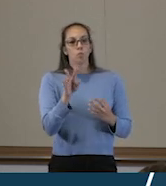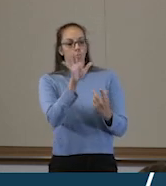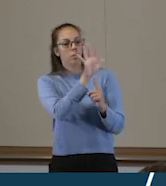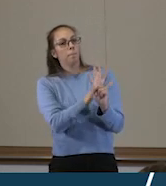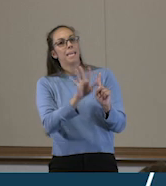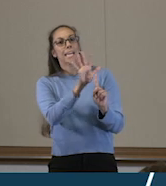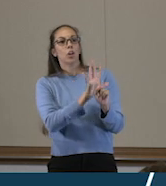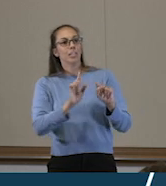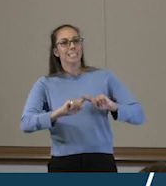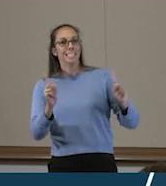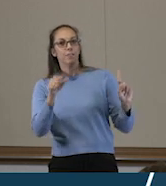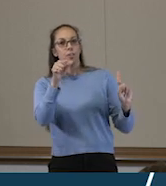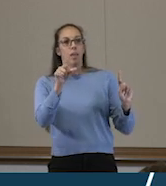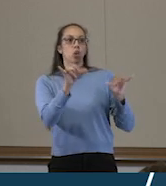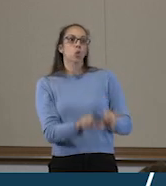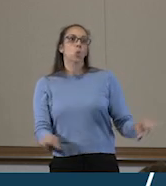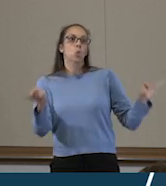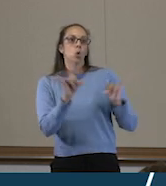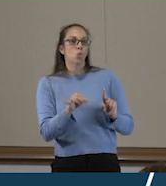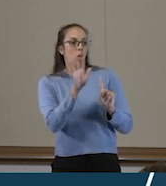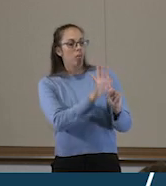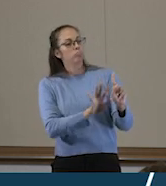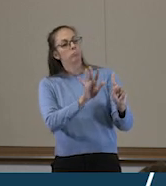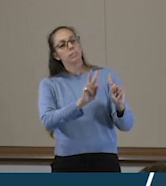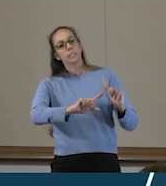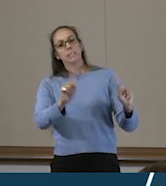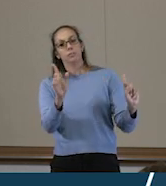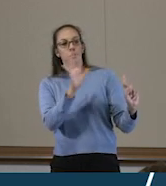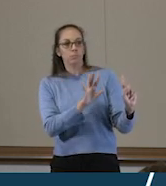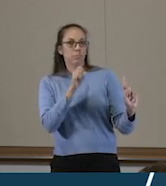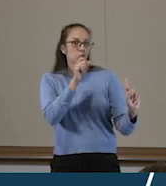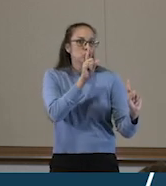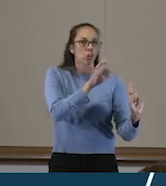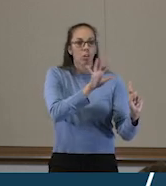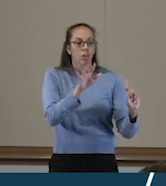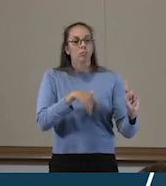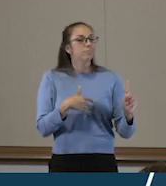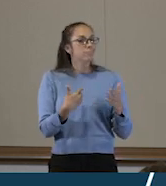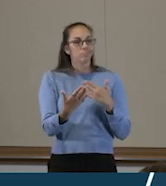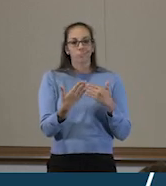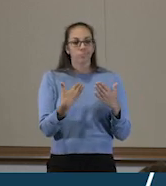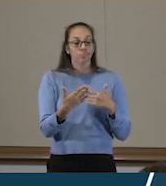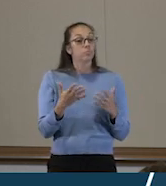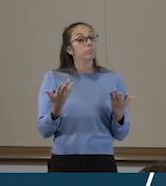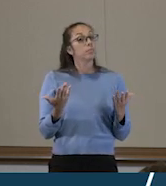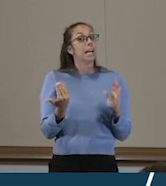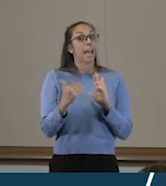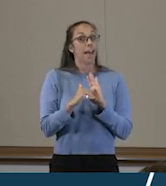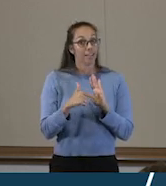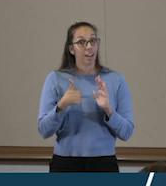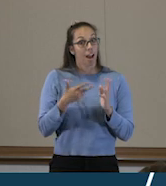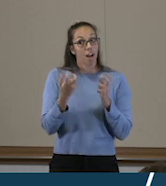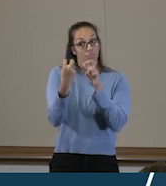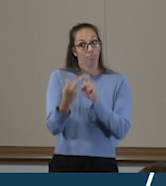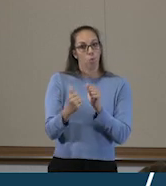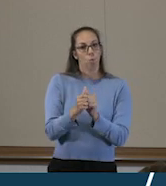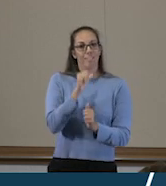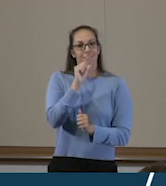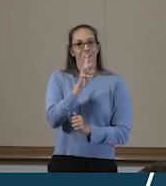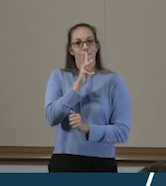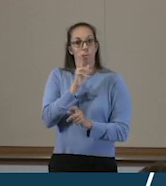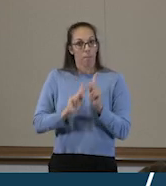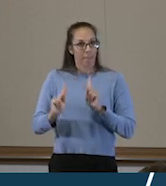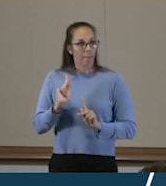imagined. Like I said, I work with a lot of nonverbal individuals. I do a lot of SDM agreements that